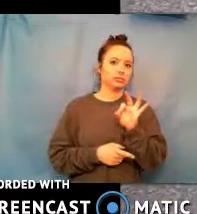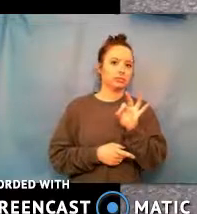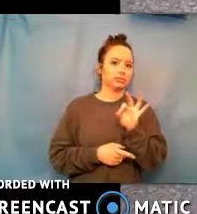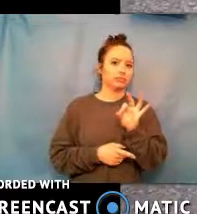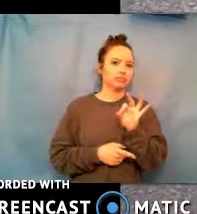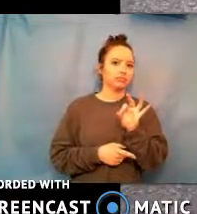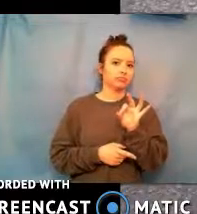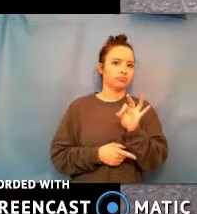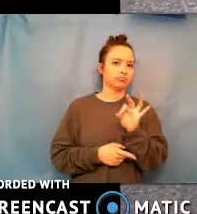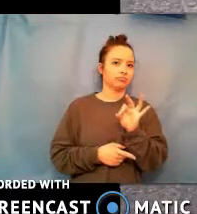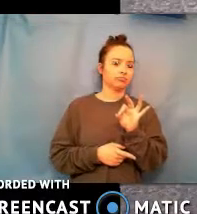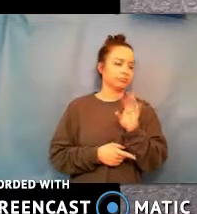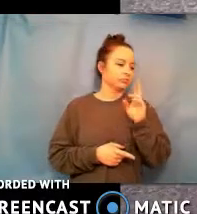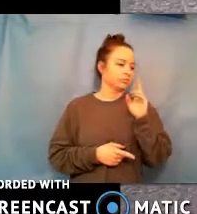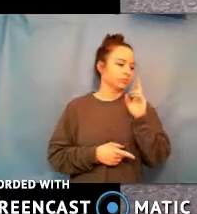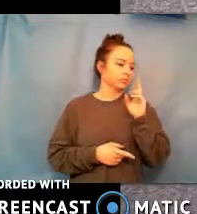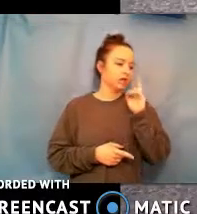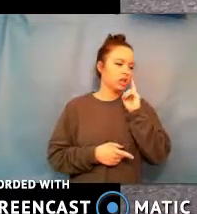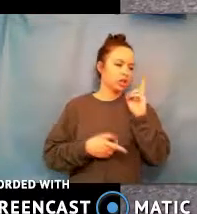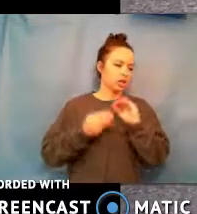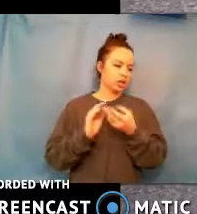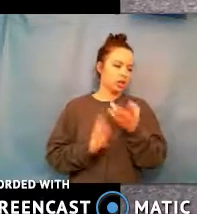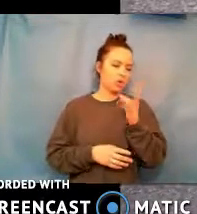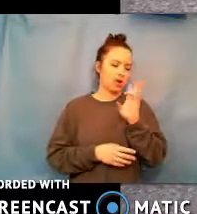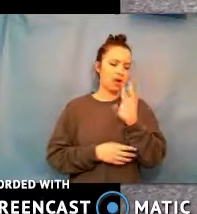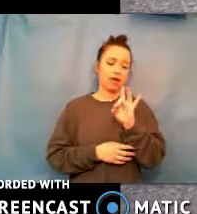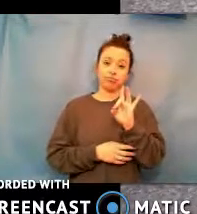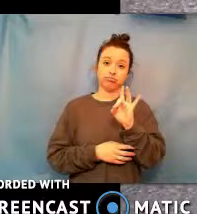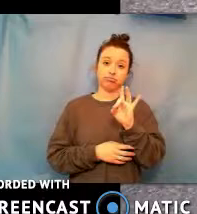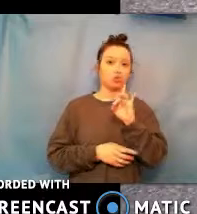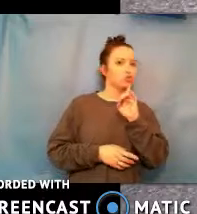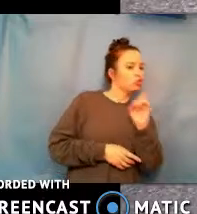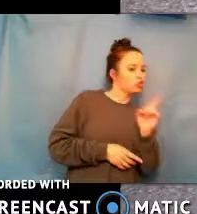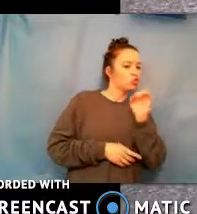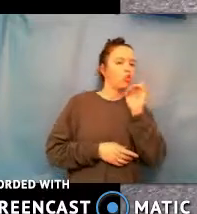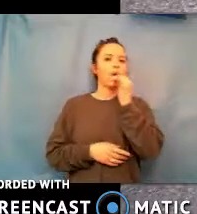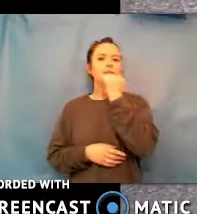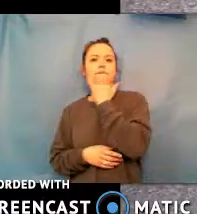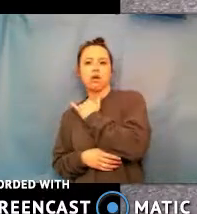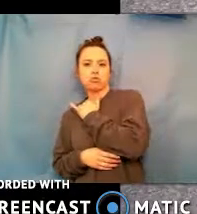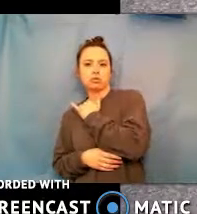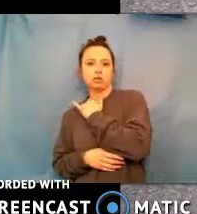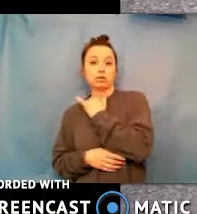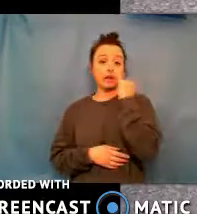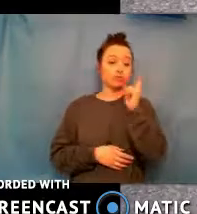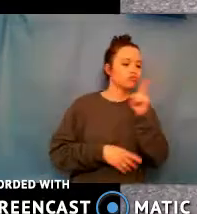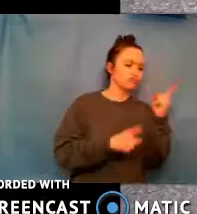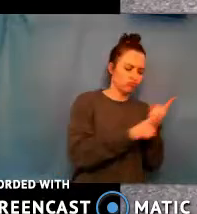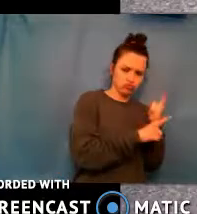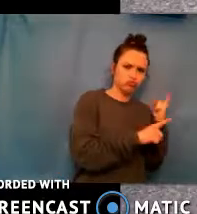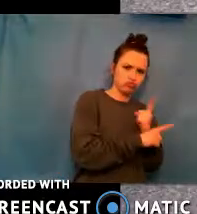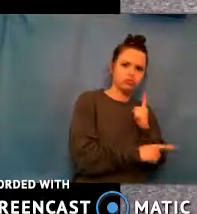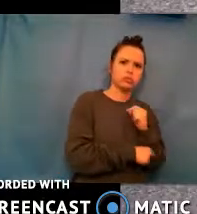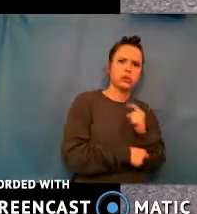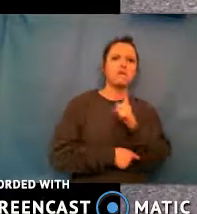park. Let's look at this number 8. True or false? We know if something is true, that it is correct. It is a